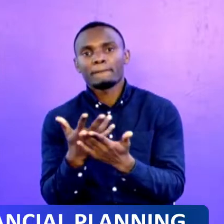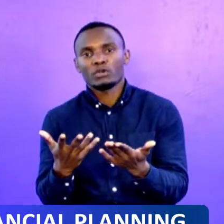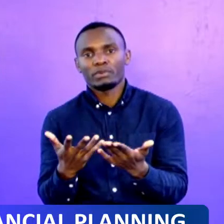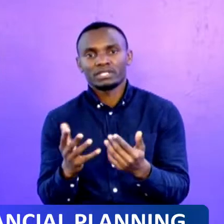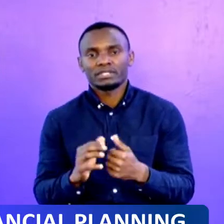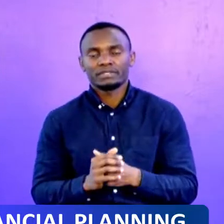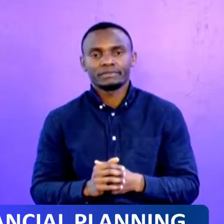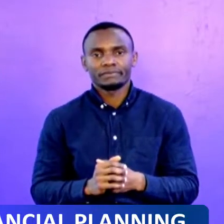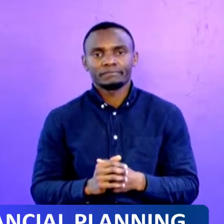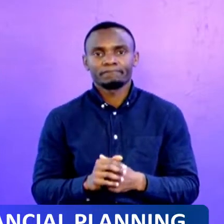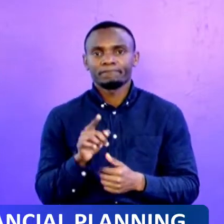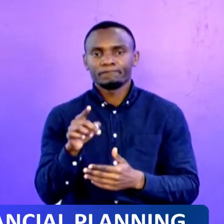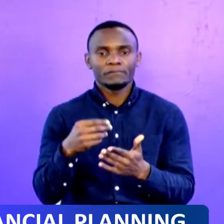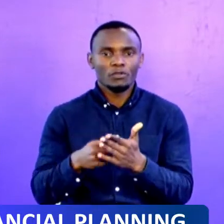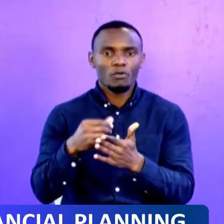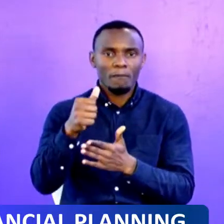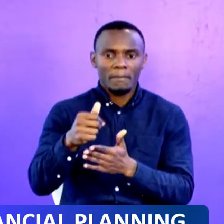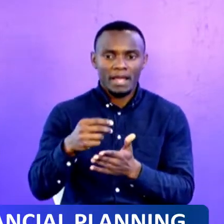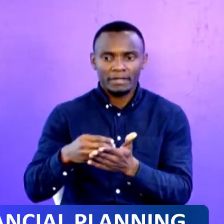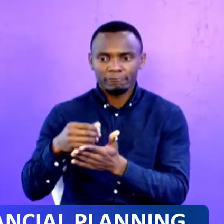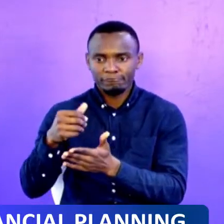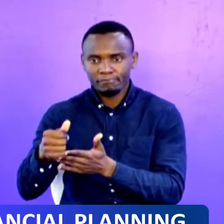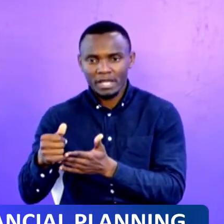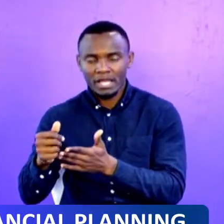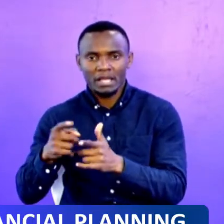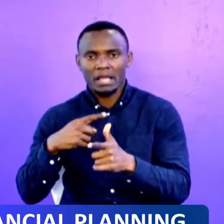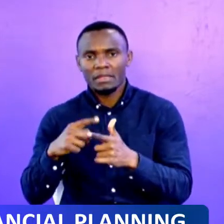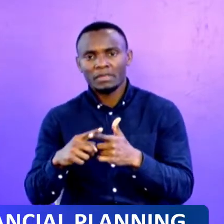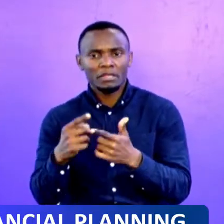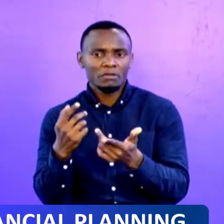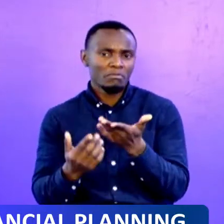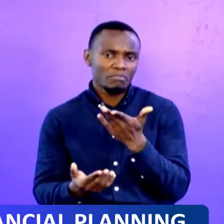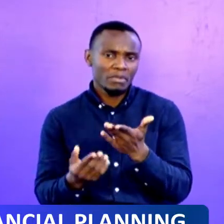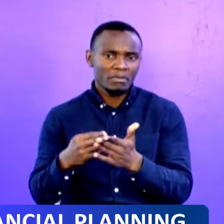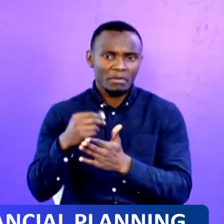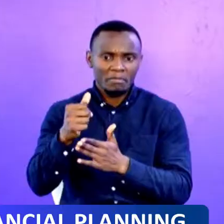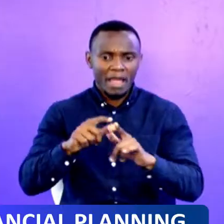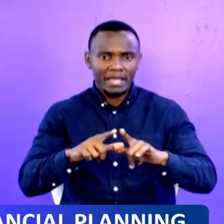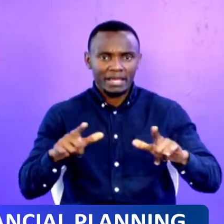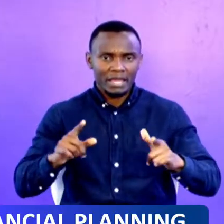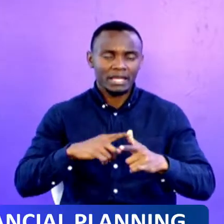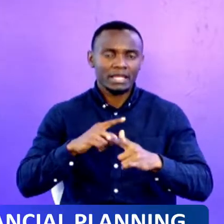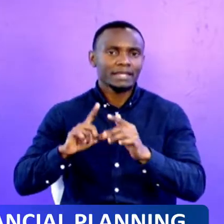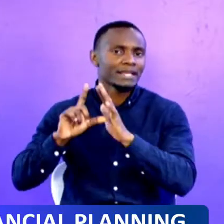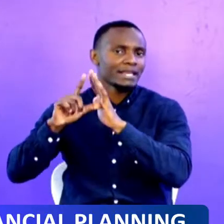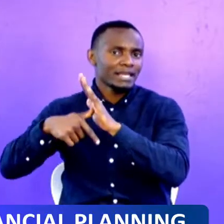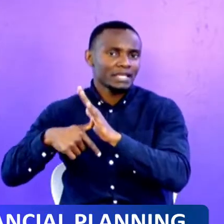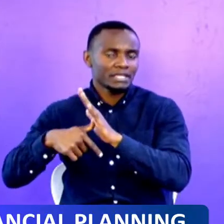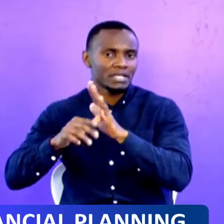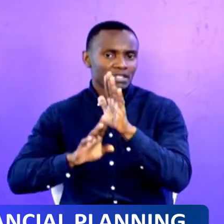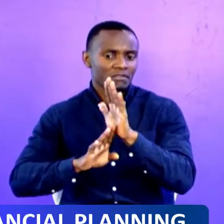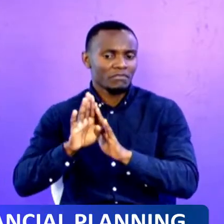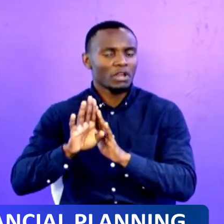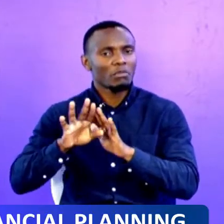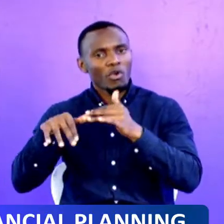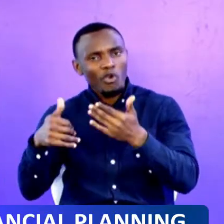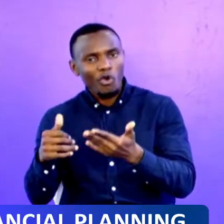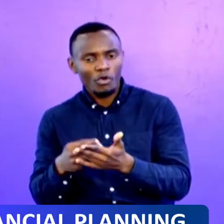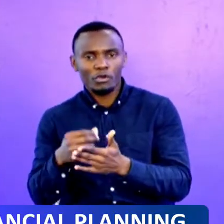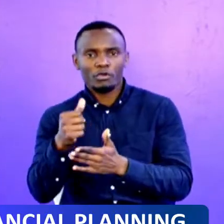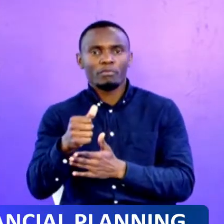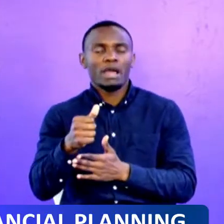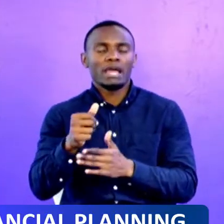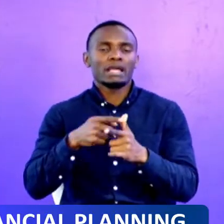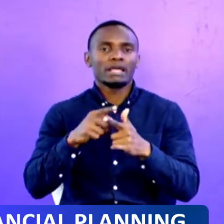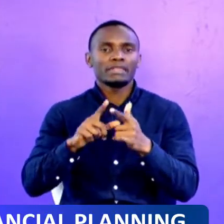buying large chunks of property to either develop or just simply add value with the intention of selling, or you could